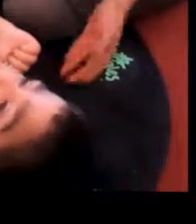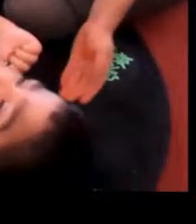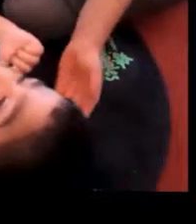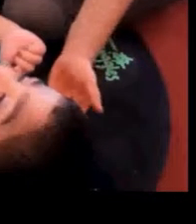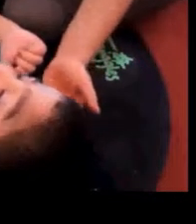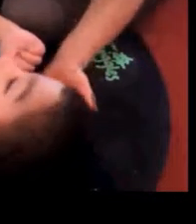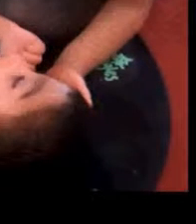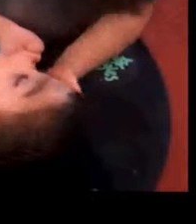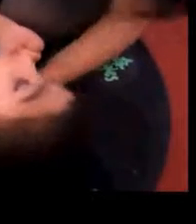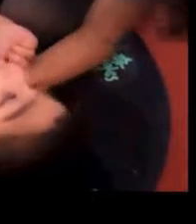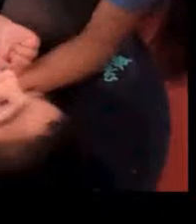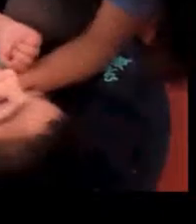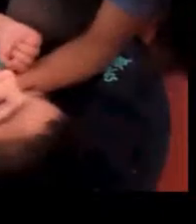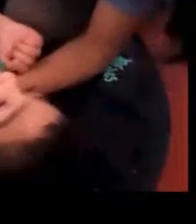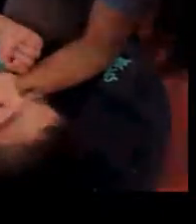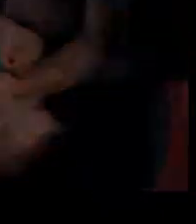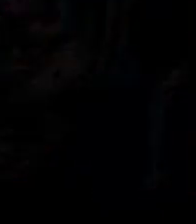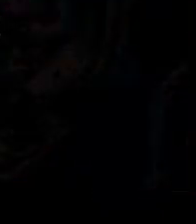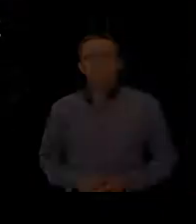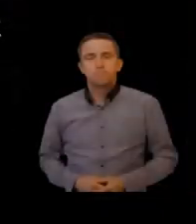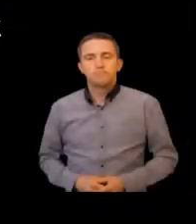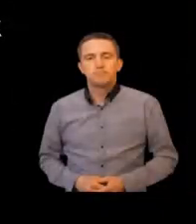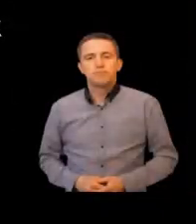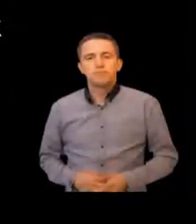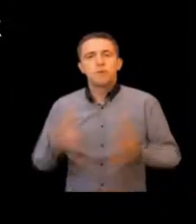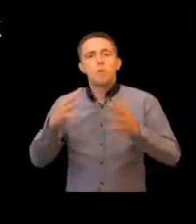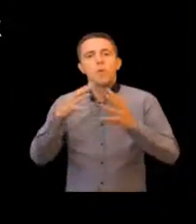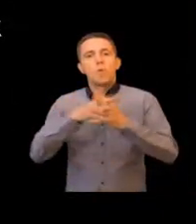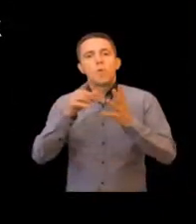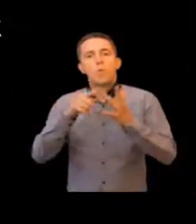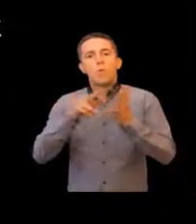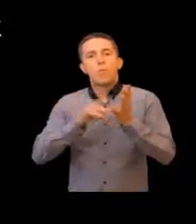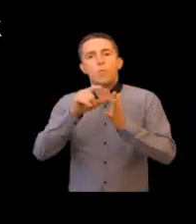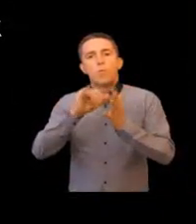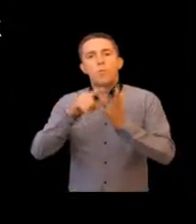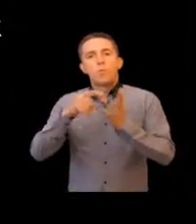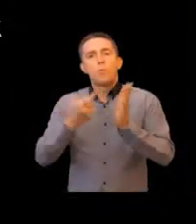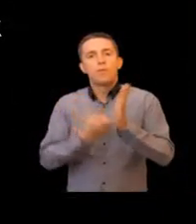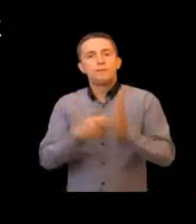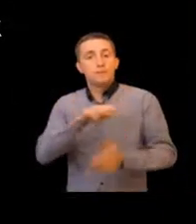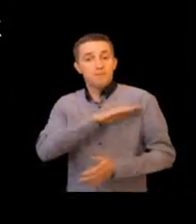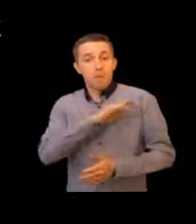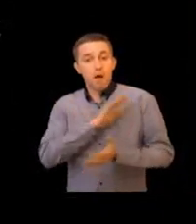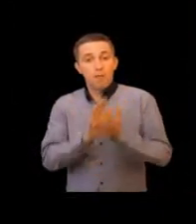What? Hashim, oya. Dekha hansa tha phir karo usko. Wo hans raha tha. Mujhe tha.